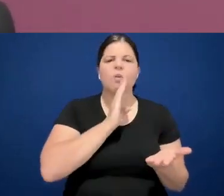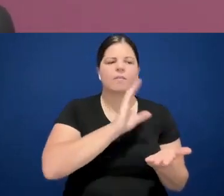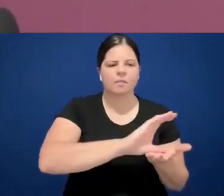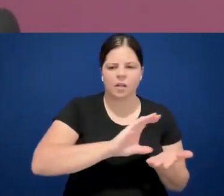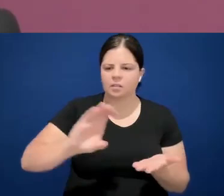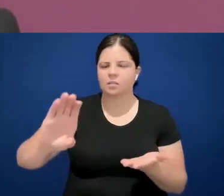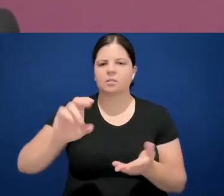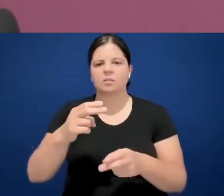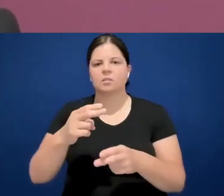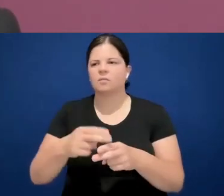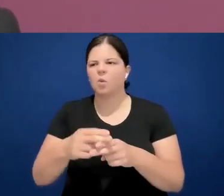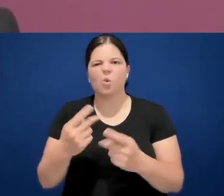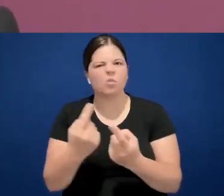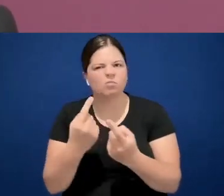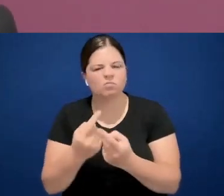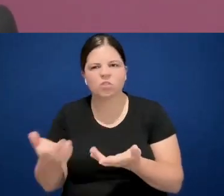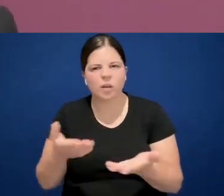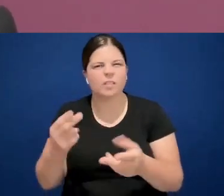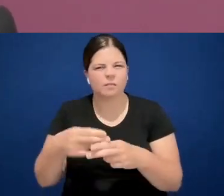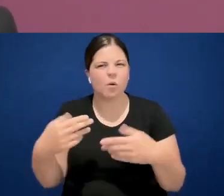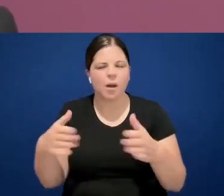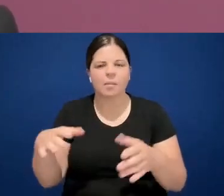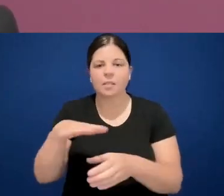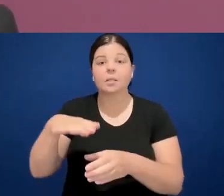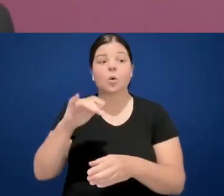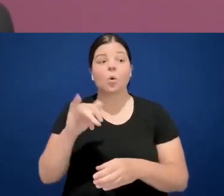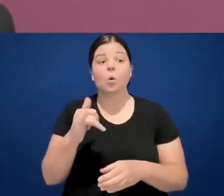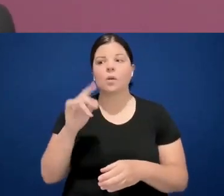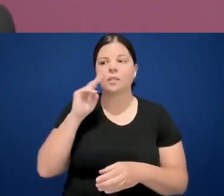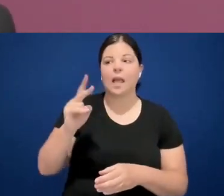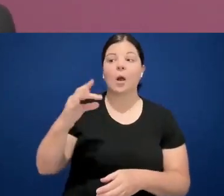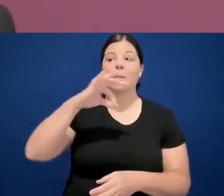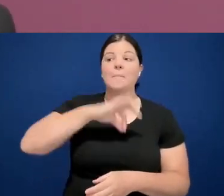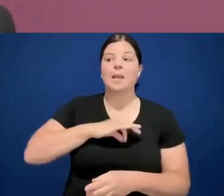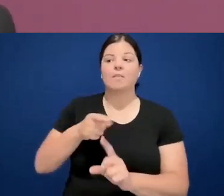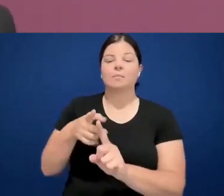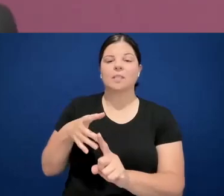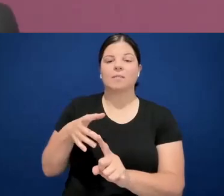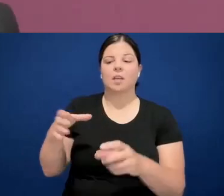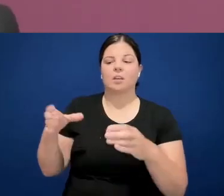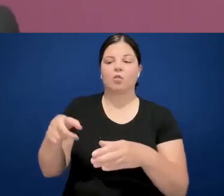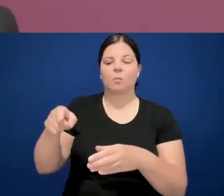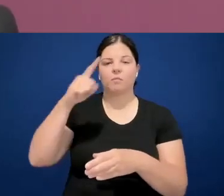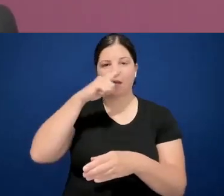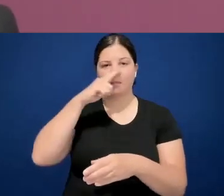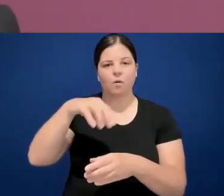result in a windfall, so a benefit to a party that's involved in the process.